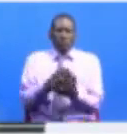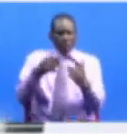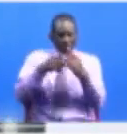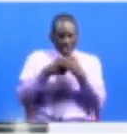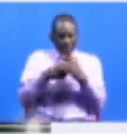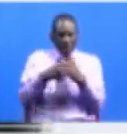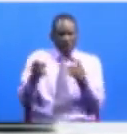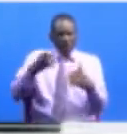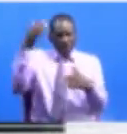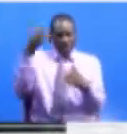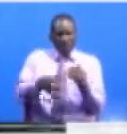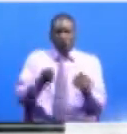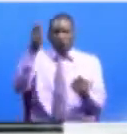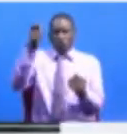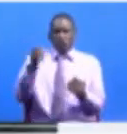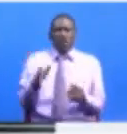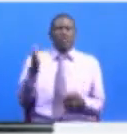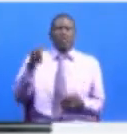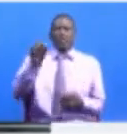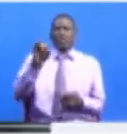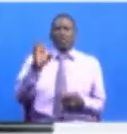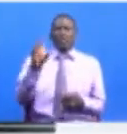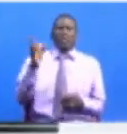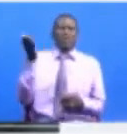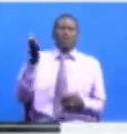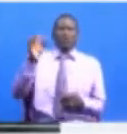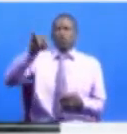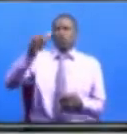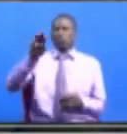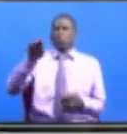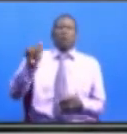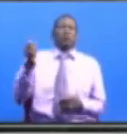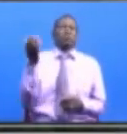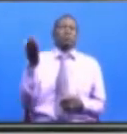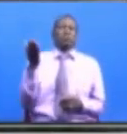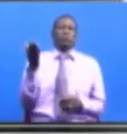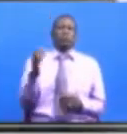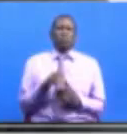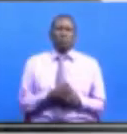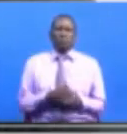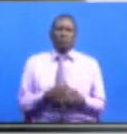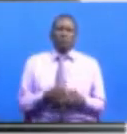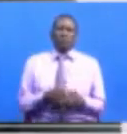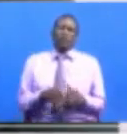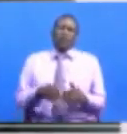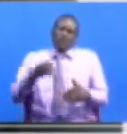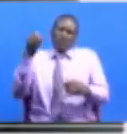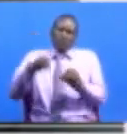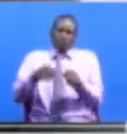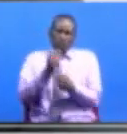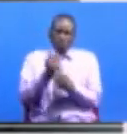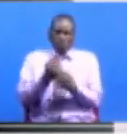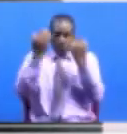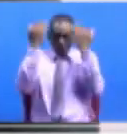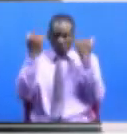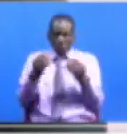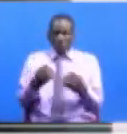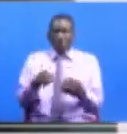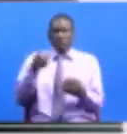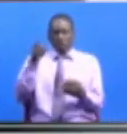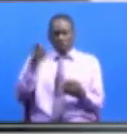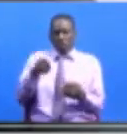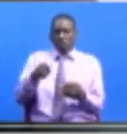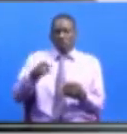of the end for Justice Said Juma Chitembwe's career on the bench. It's a unanimous decision. There is that room. Chitembwe, who joined the High Court